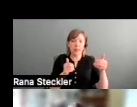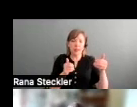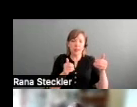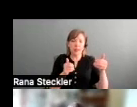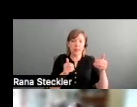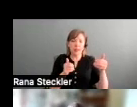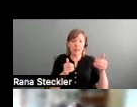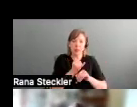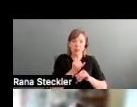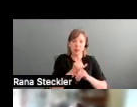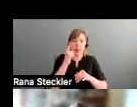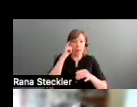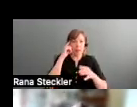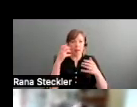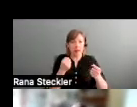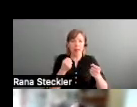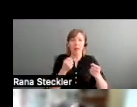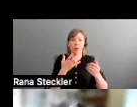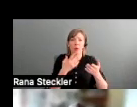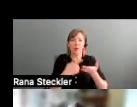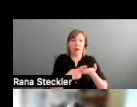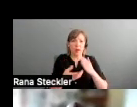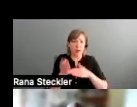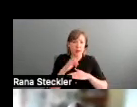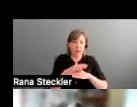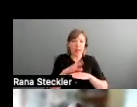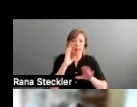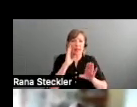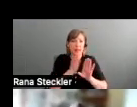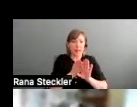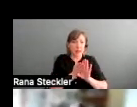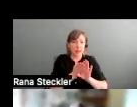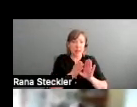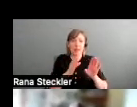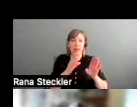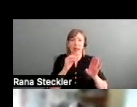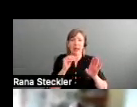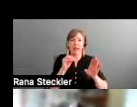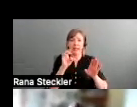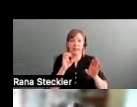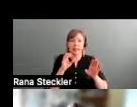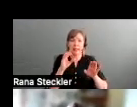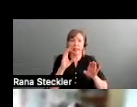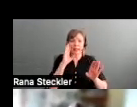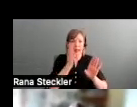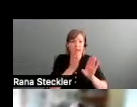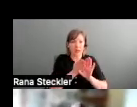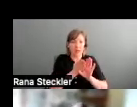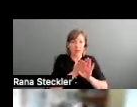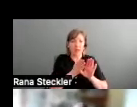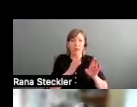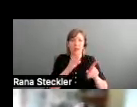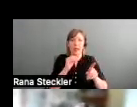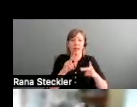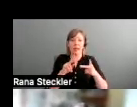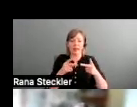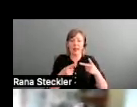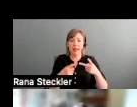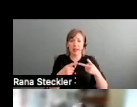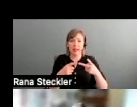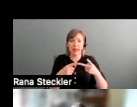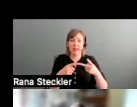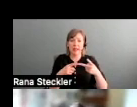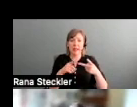institutionalization in mental health, what we talked about all day in terms of psychiatrization and de-psychiatrization. And the second is